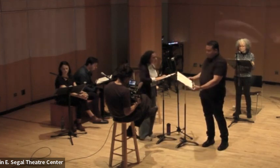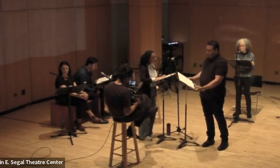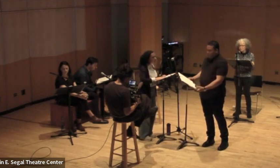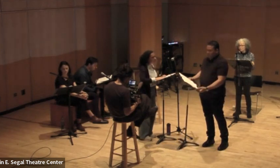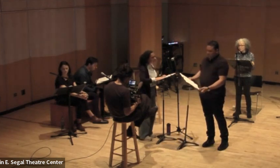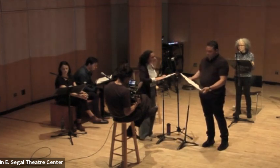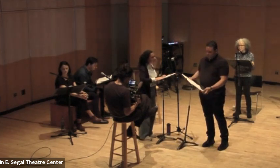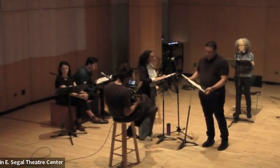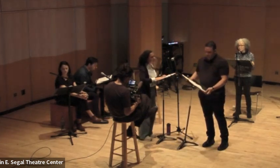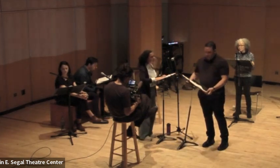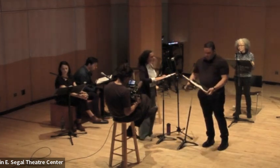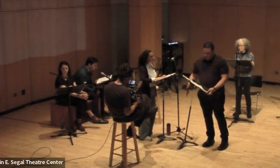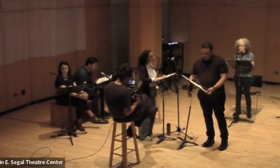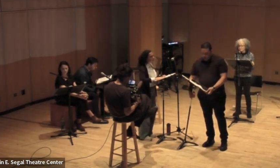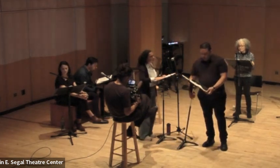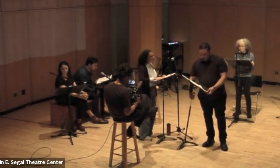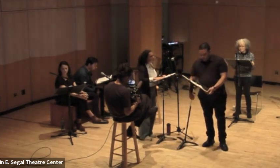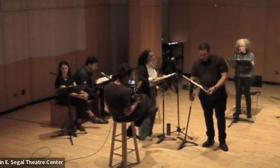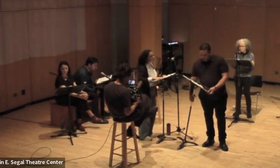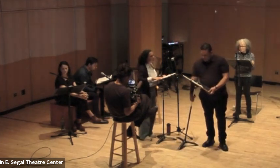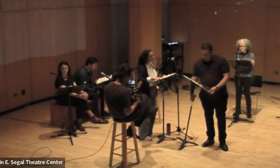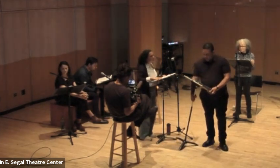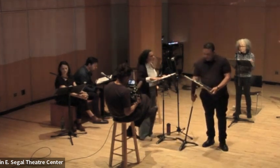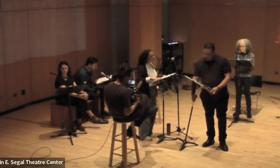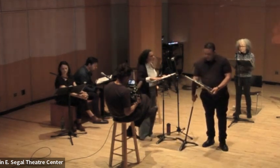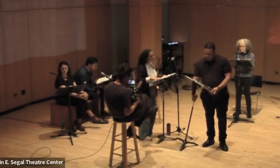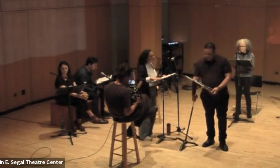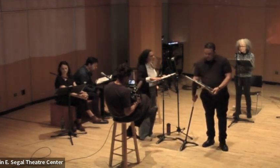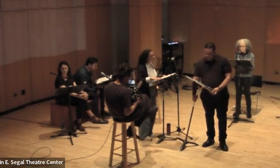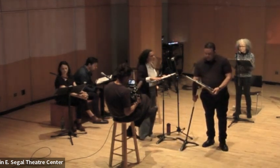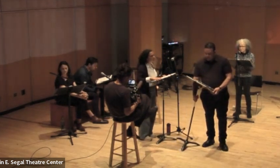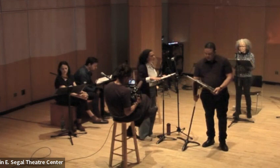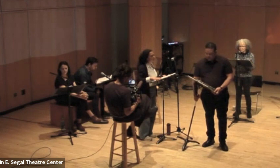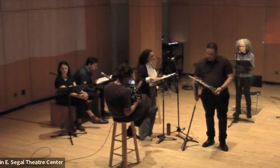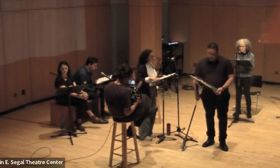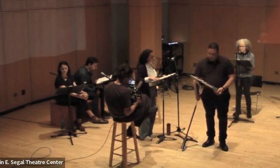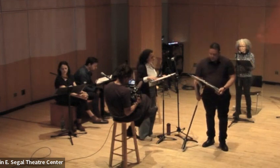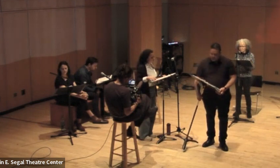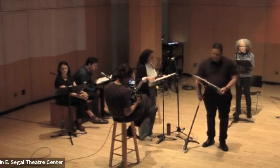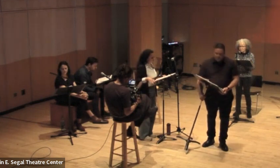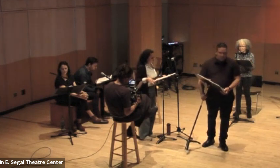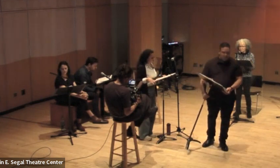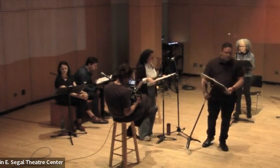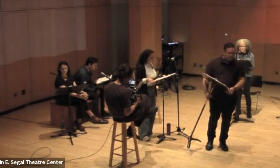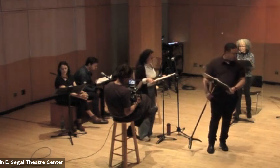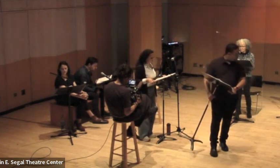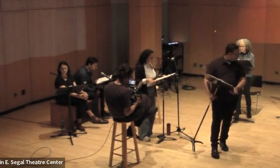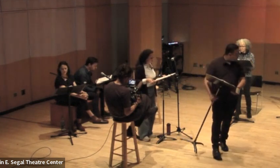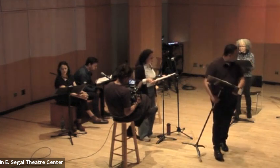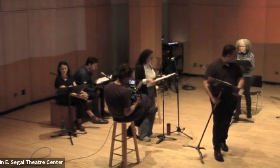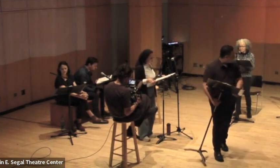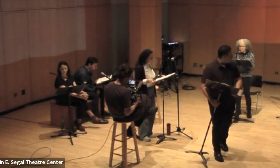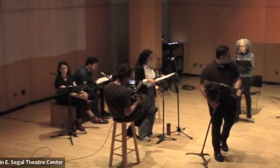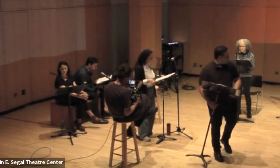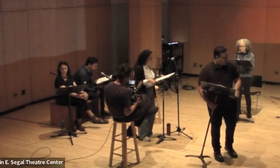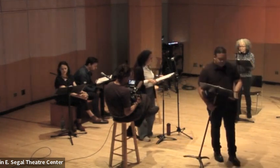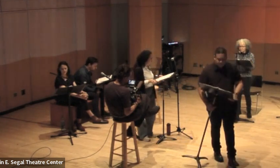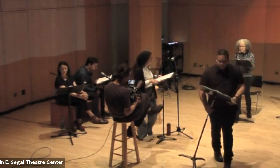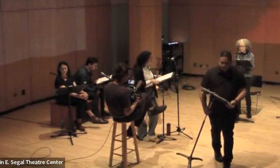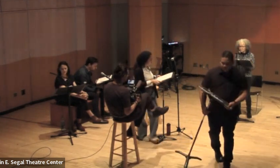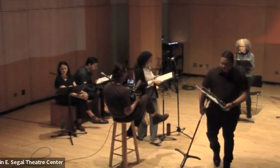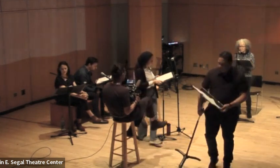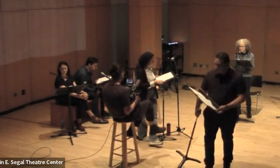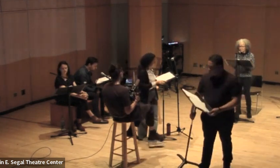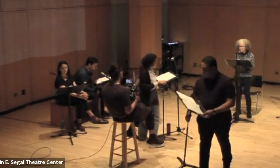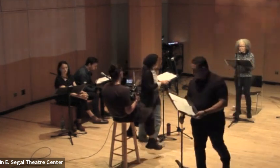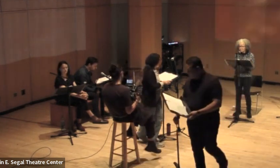will you be going no it won't be long I don't know exactly when I'll be home it won't be long the young woman puts her arm